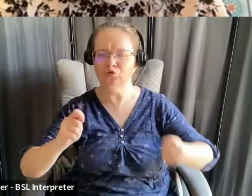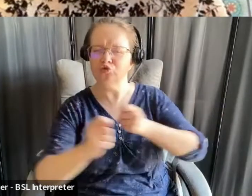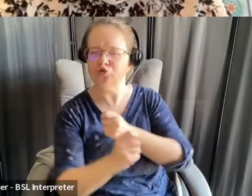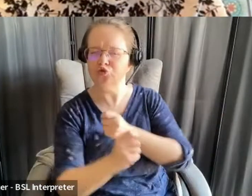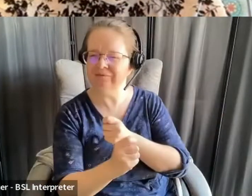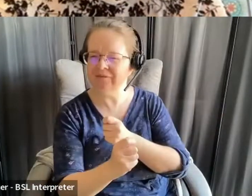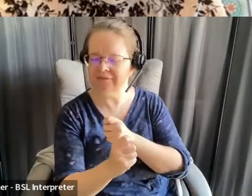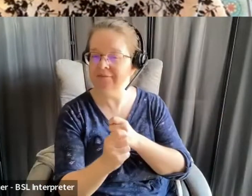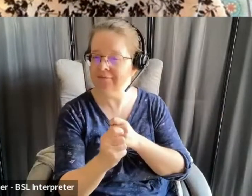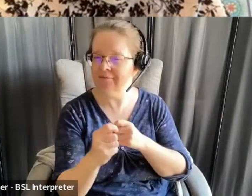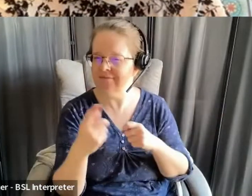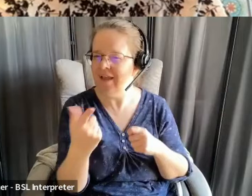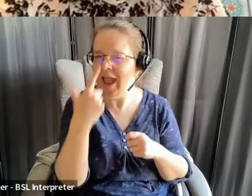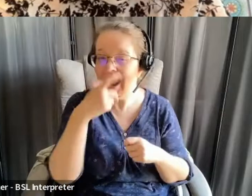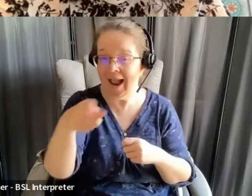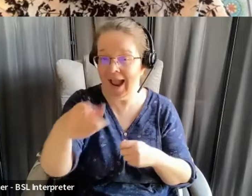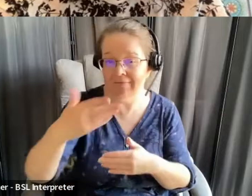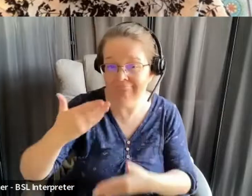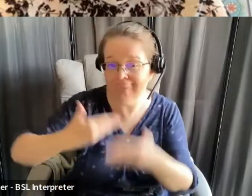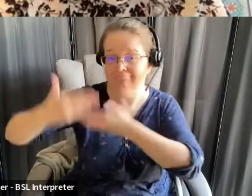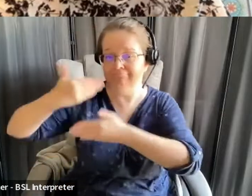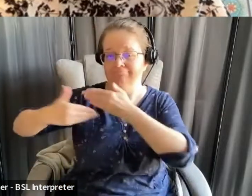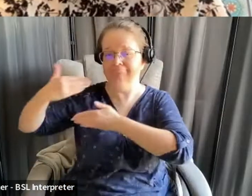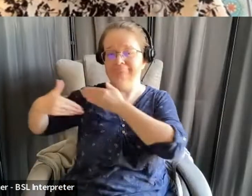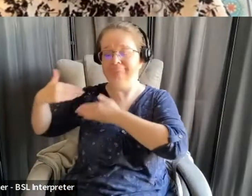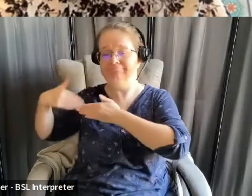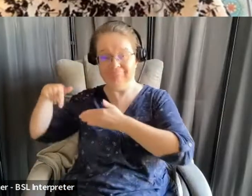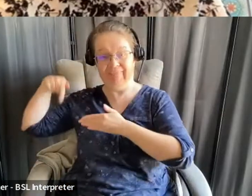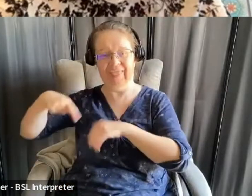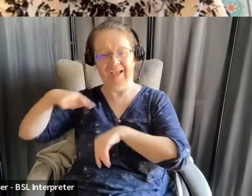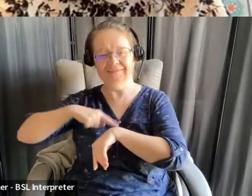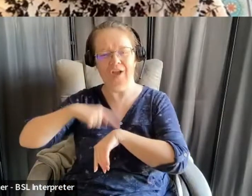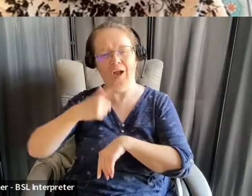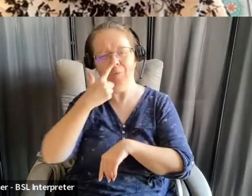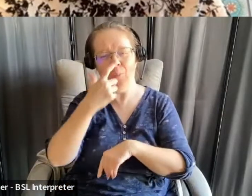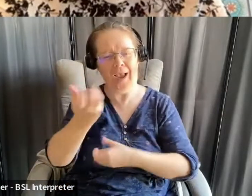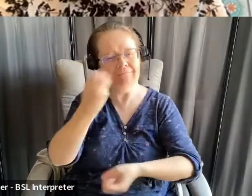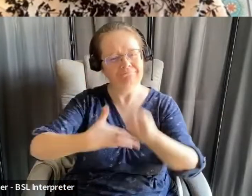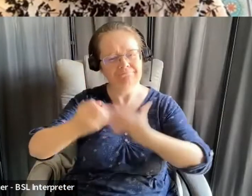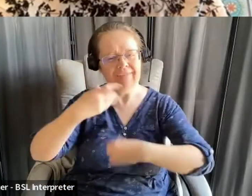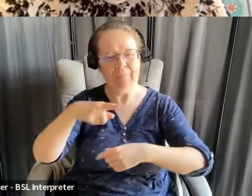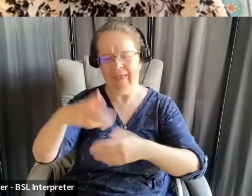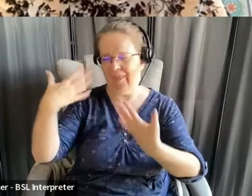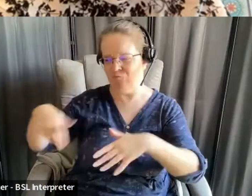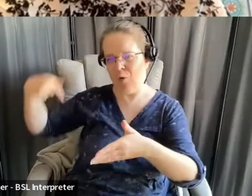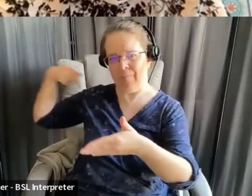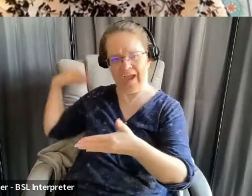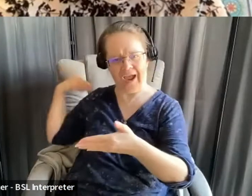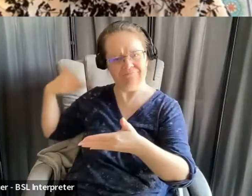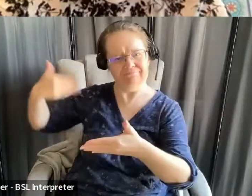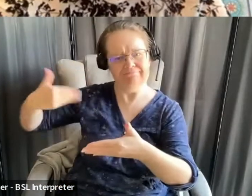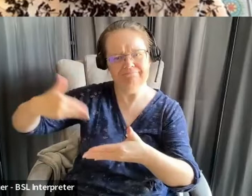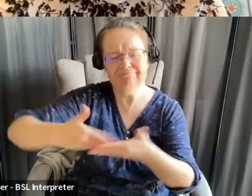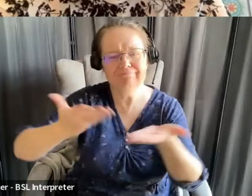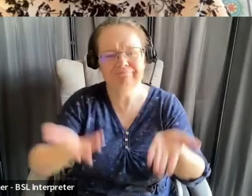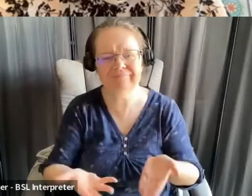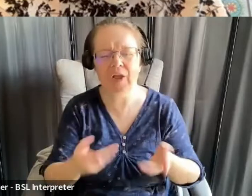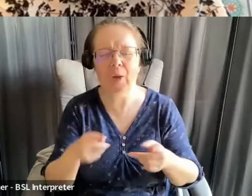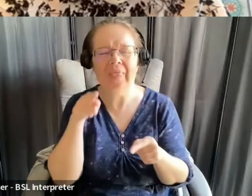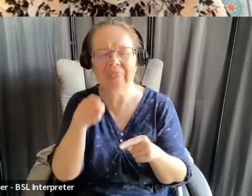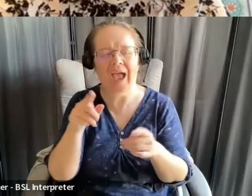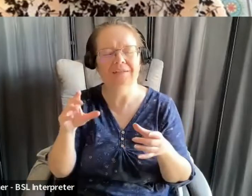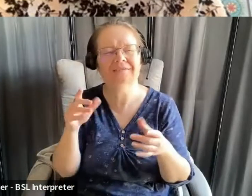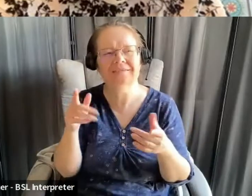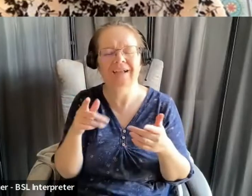please just take us back to that time and share a little bit about that journey? Because I think it taps into the why